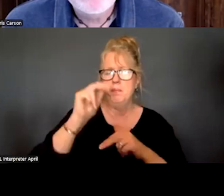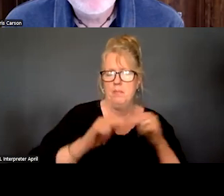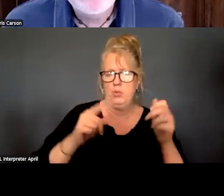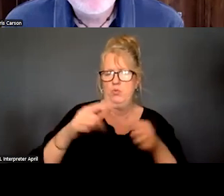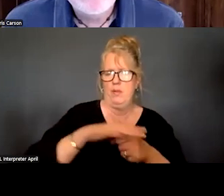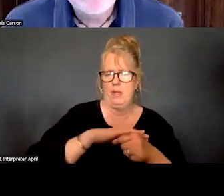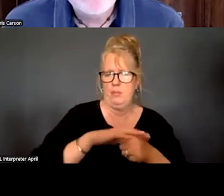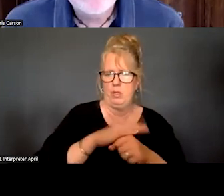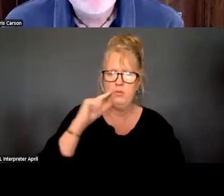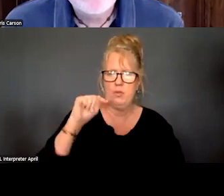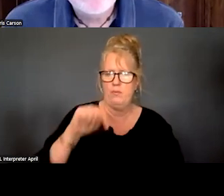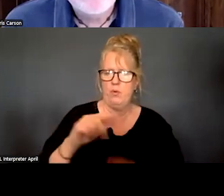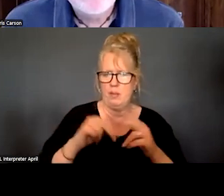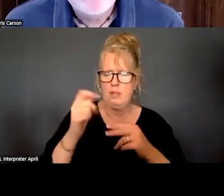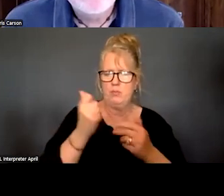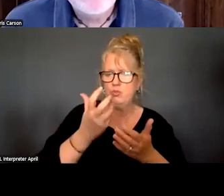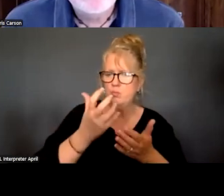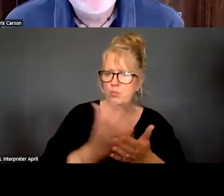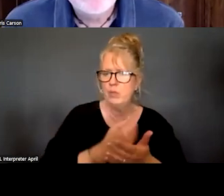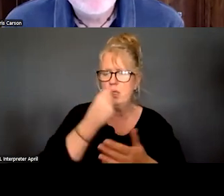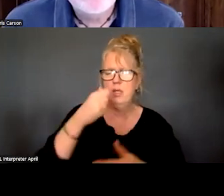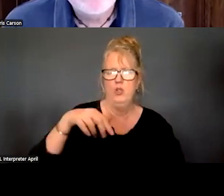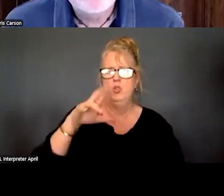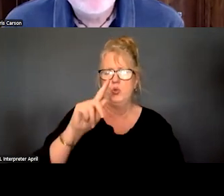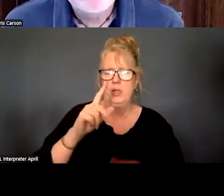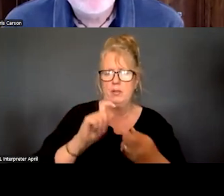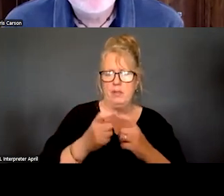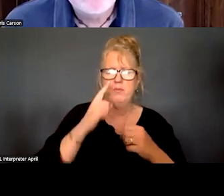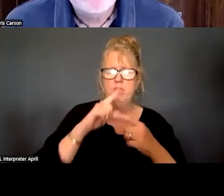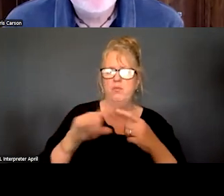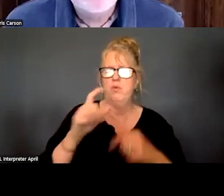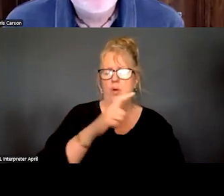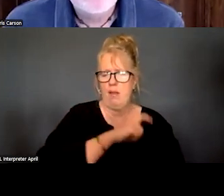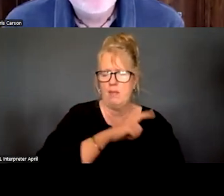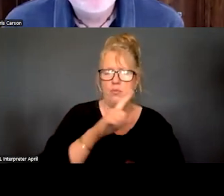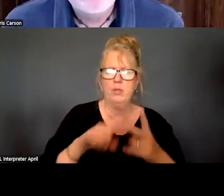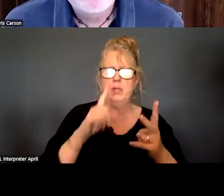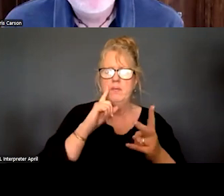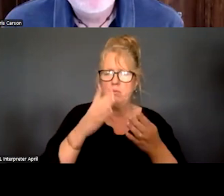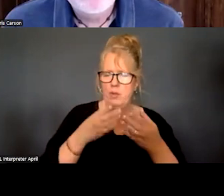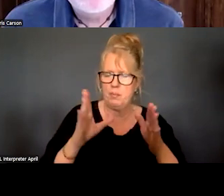of the facilities to maximize a quick turnaround for law enforcement and for the public.